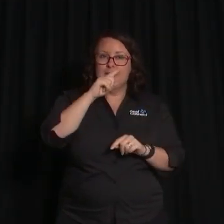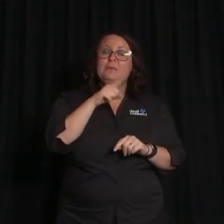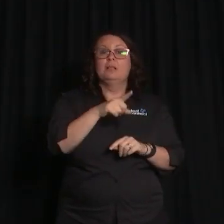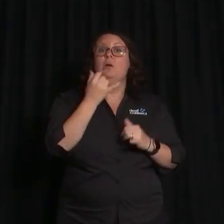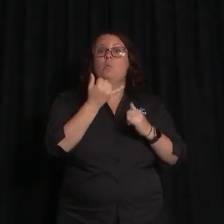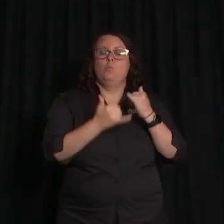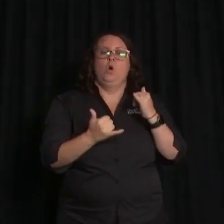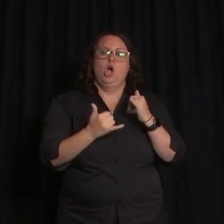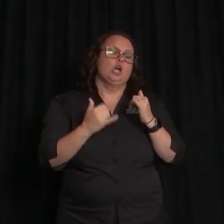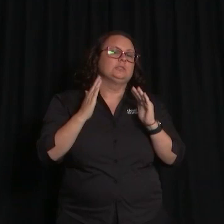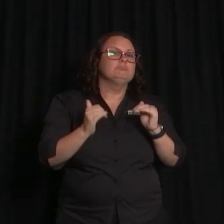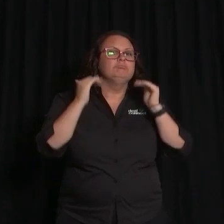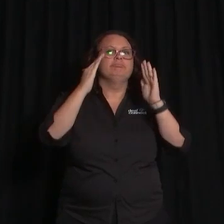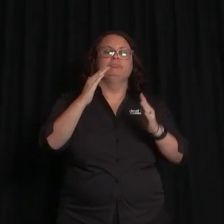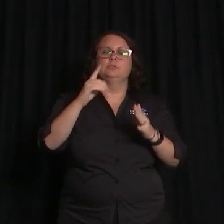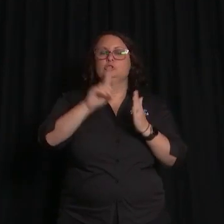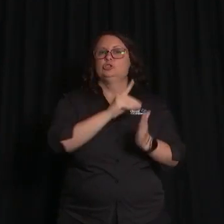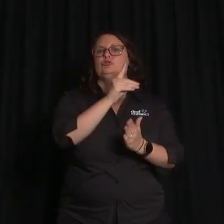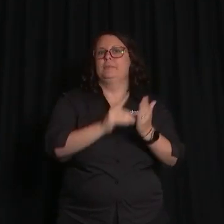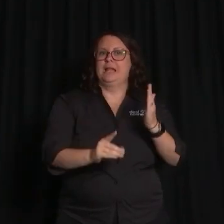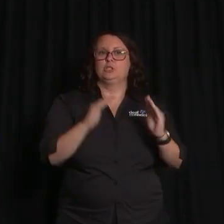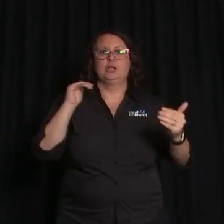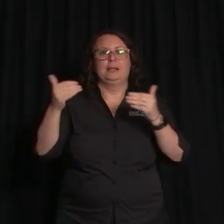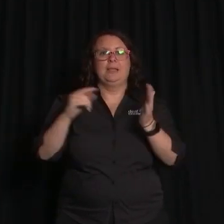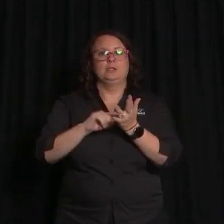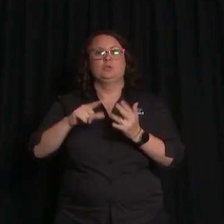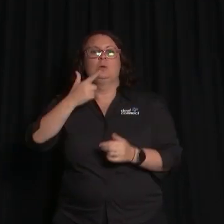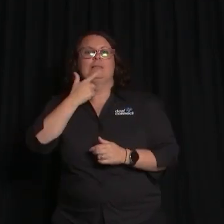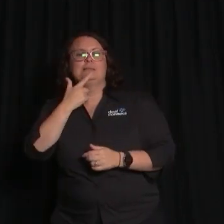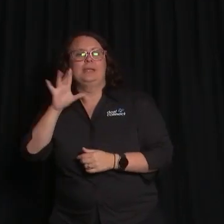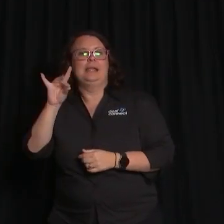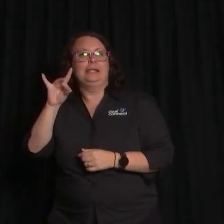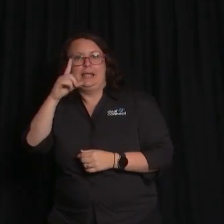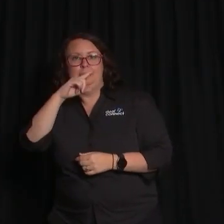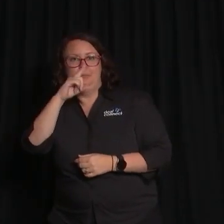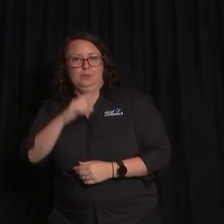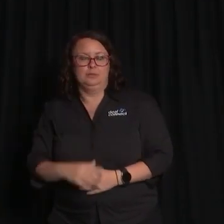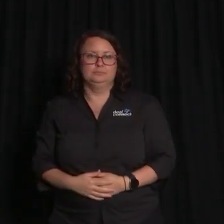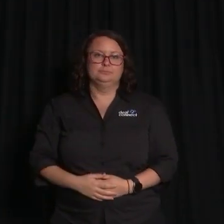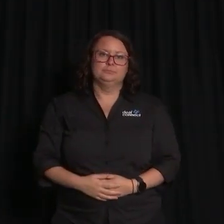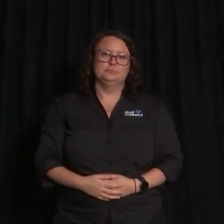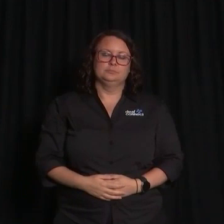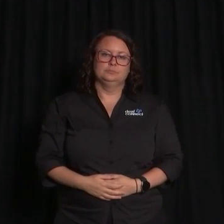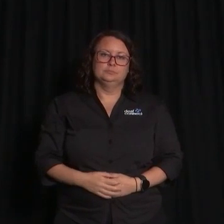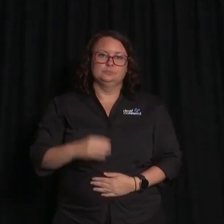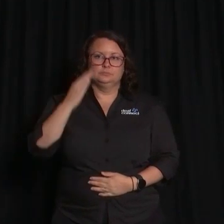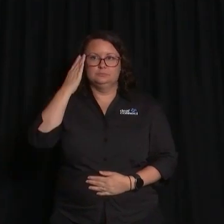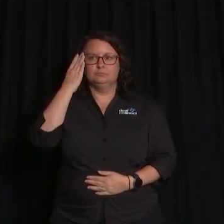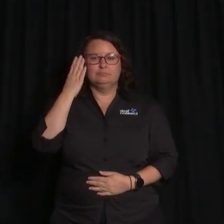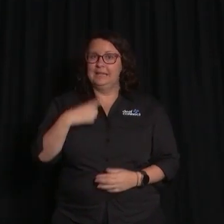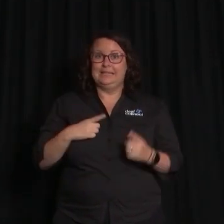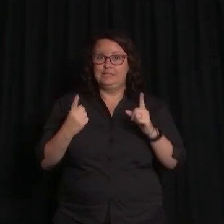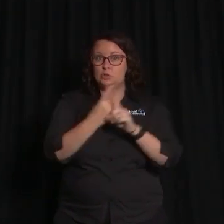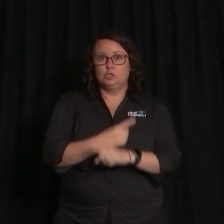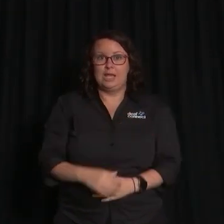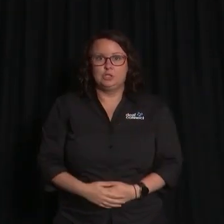rates of discrimination than, let's say, the lesbian, gay people amongst us. And this needs to change. And